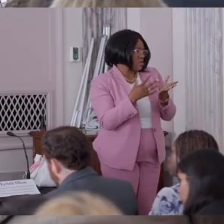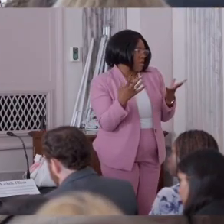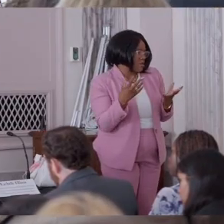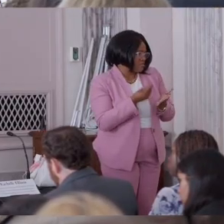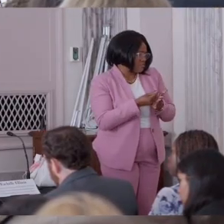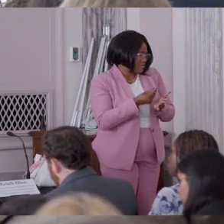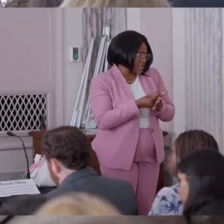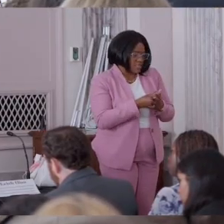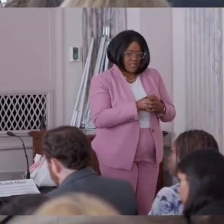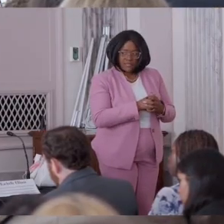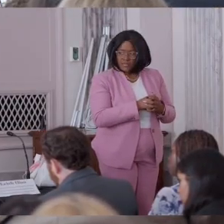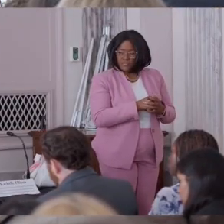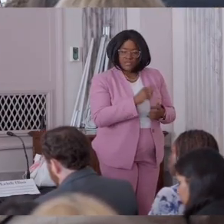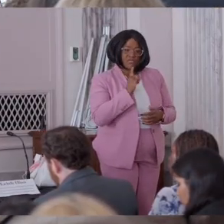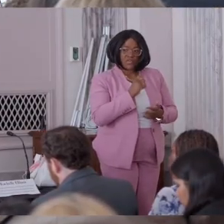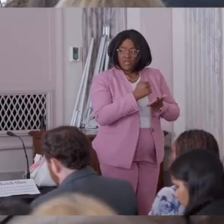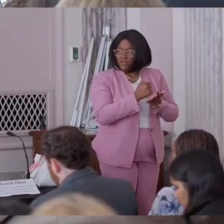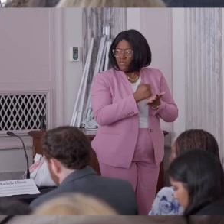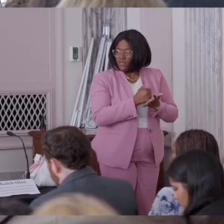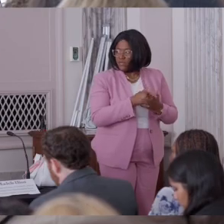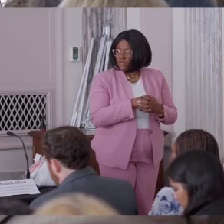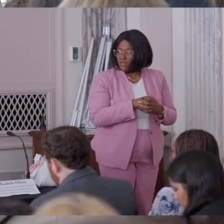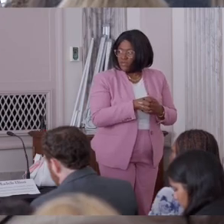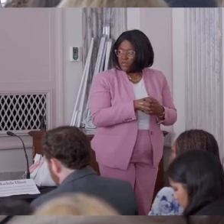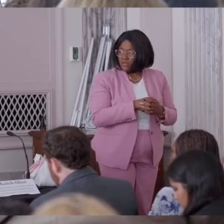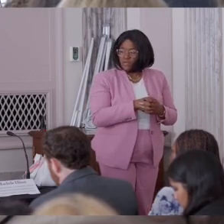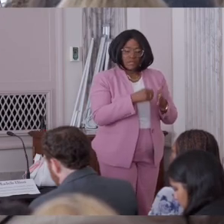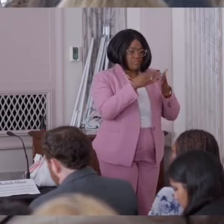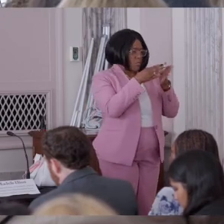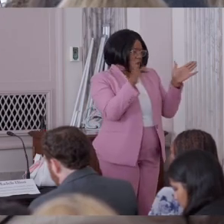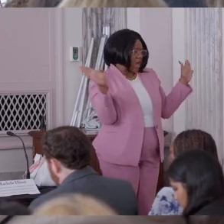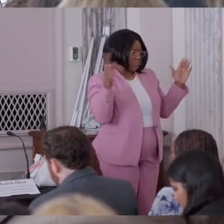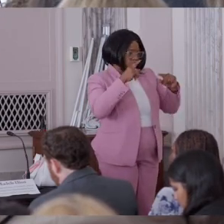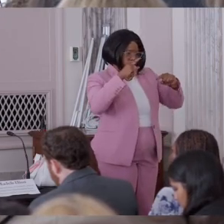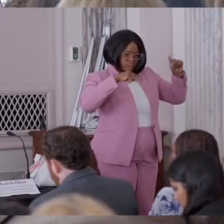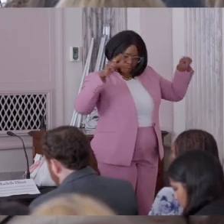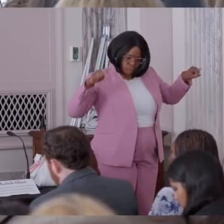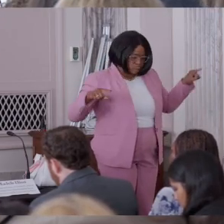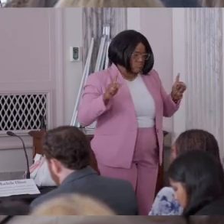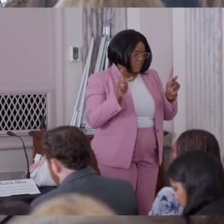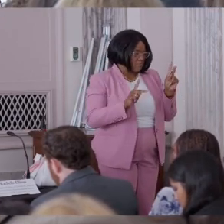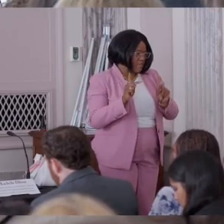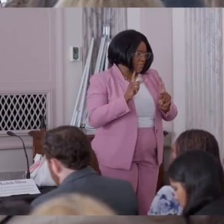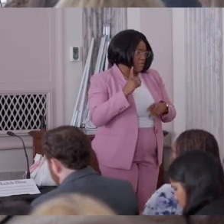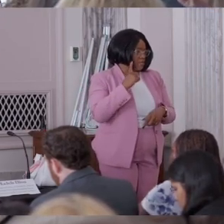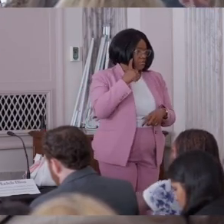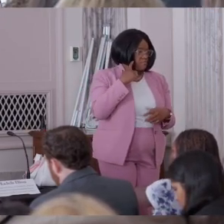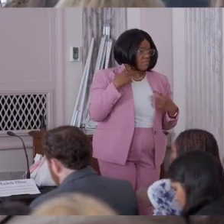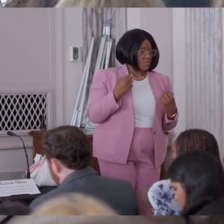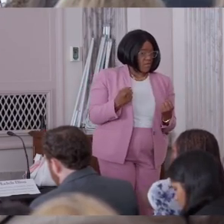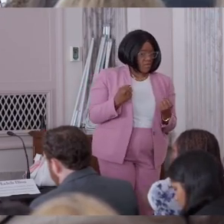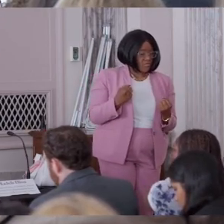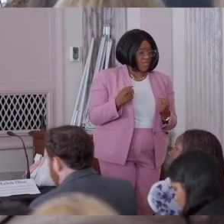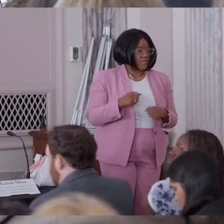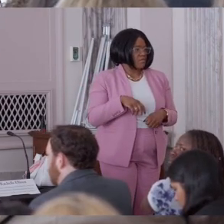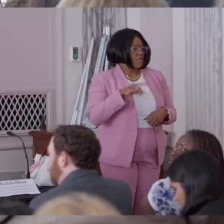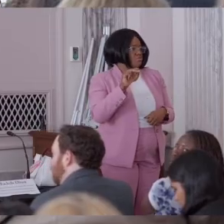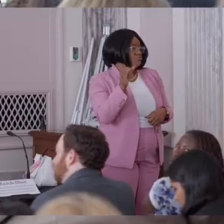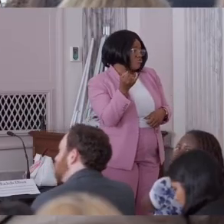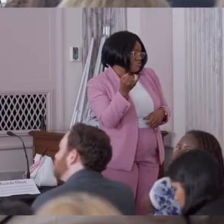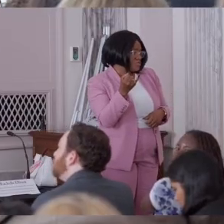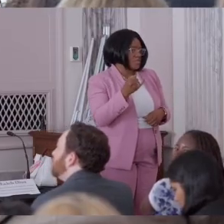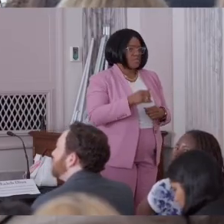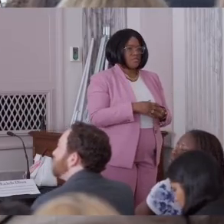very helpful for a very wide range of people. So I'm coming from the mental health side of it, but in New Jersey and I think